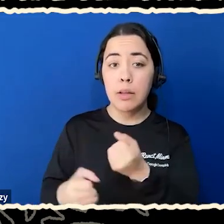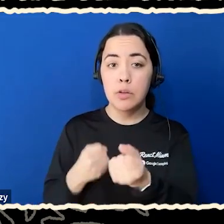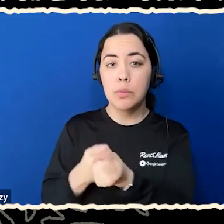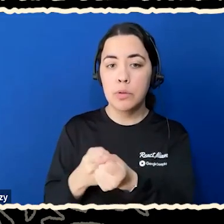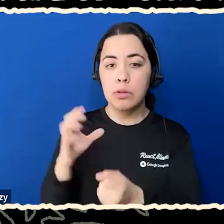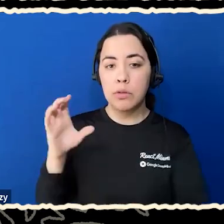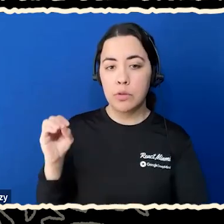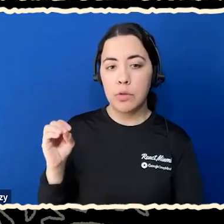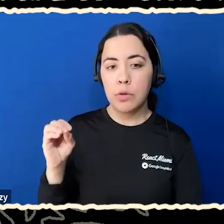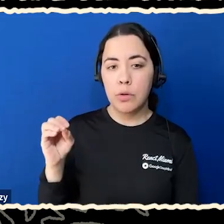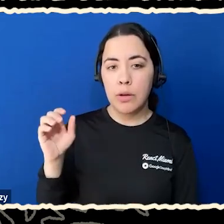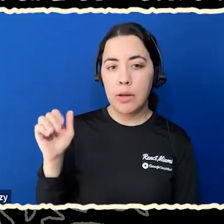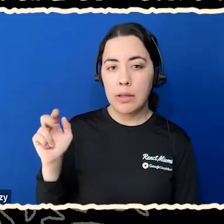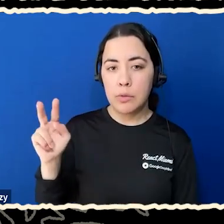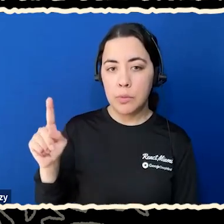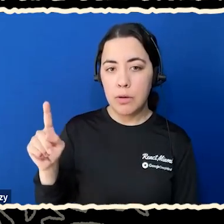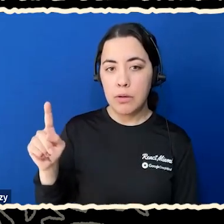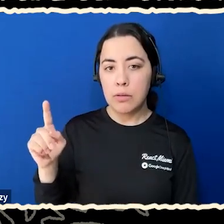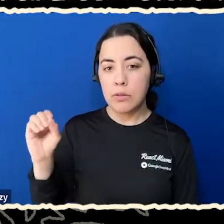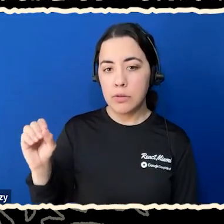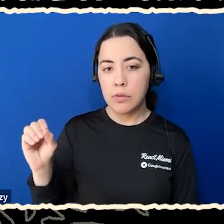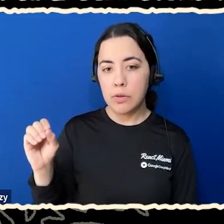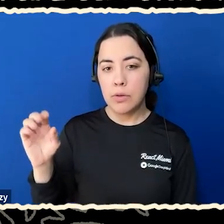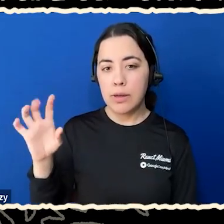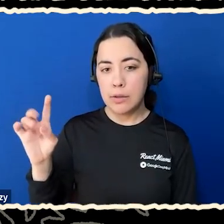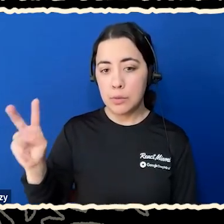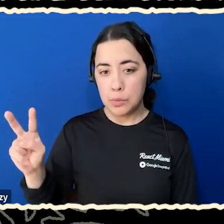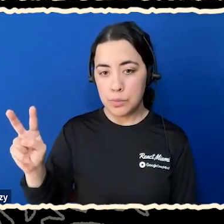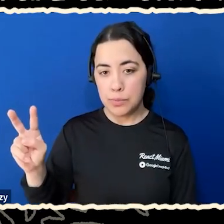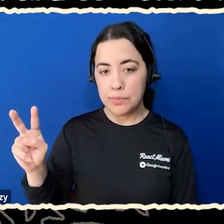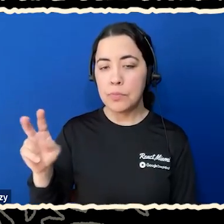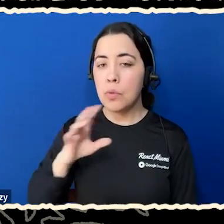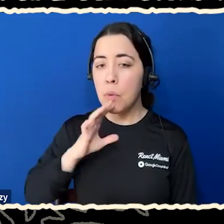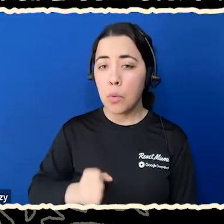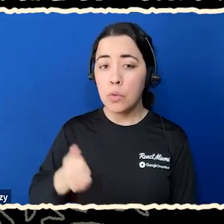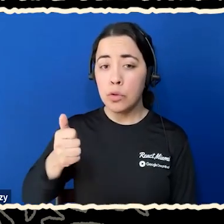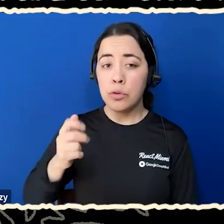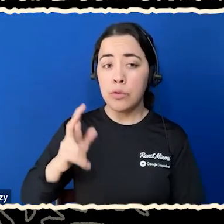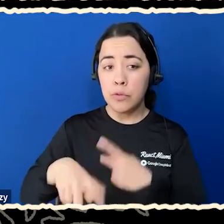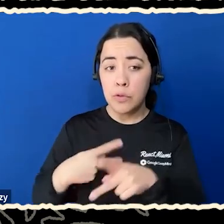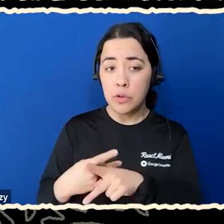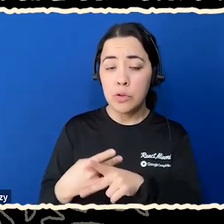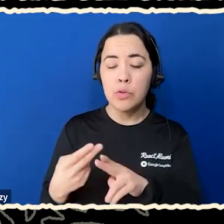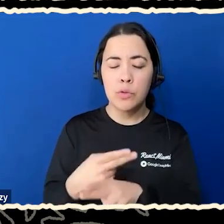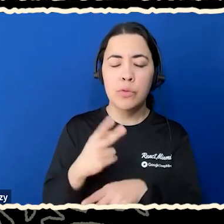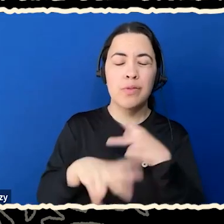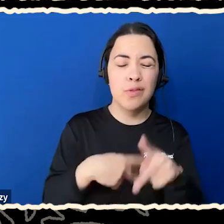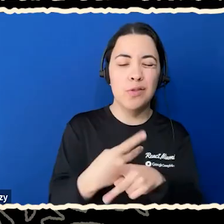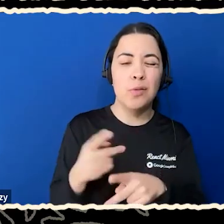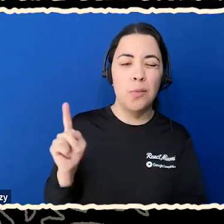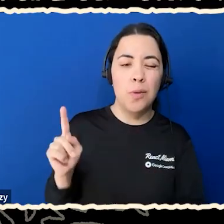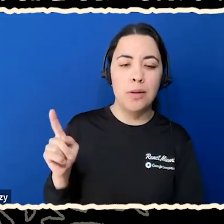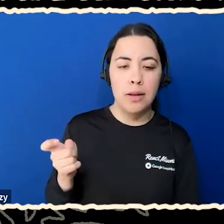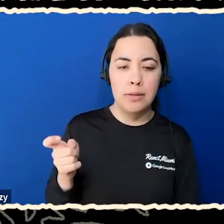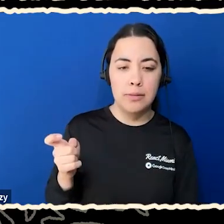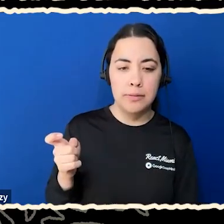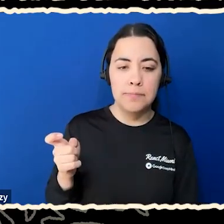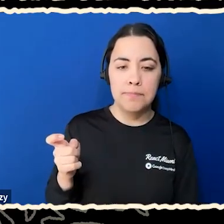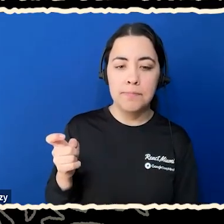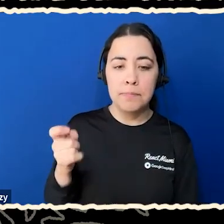and 0.82, and for older versions, you should use version 1x. Of course, if you are still using